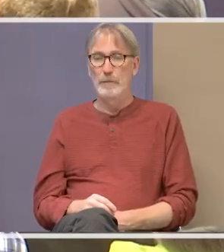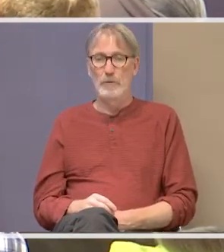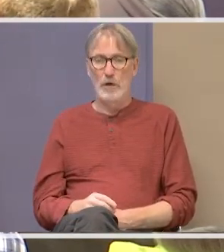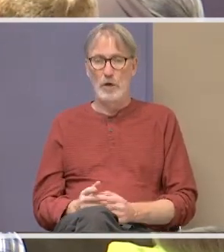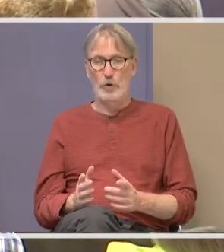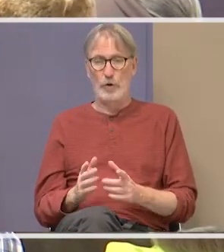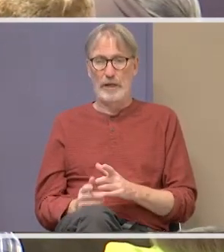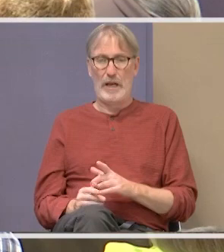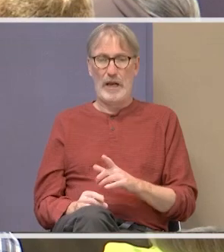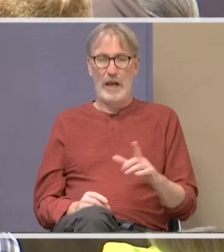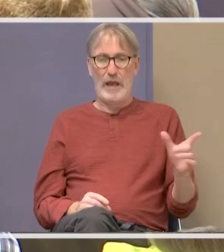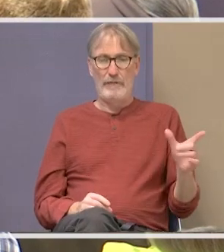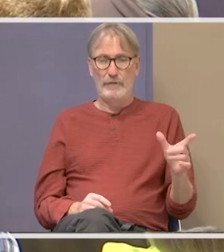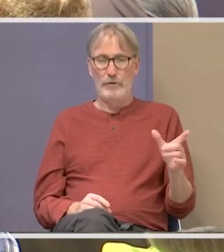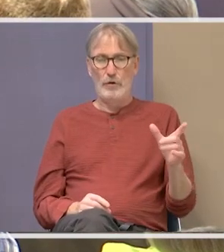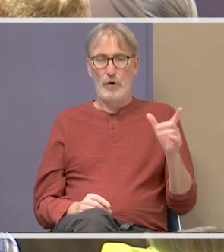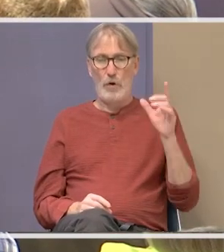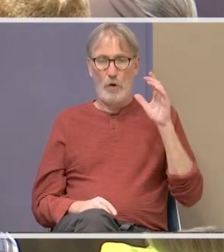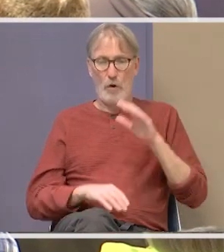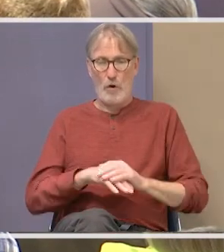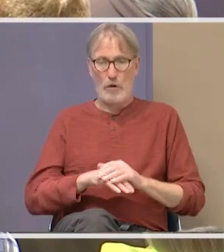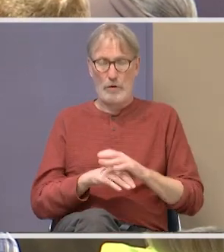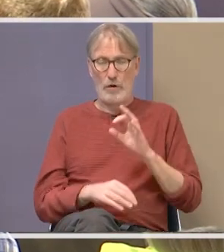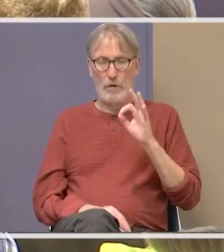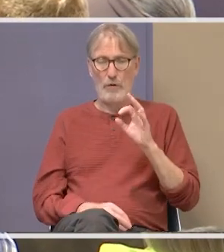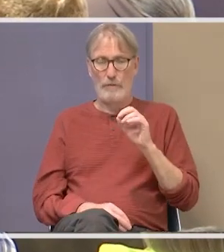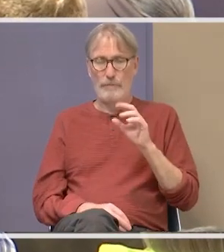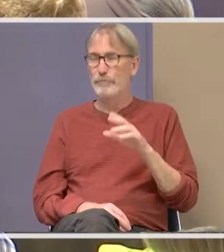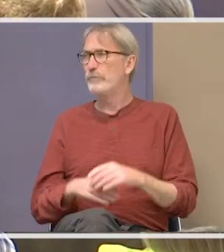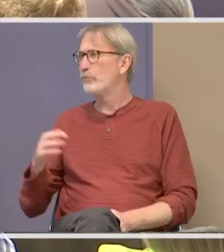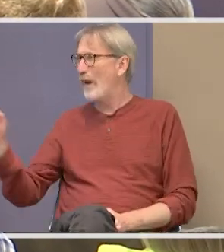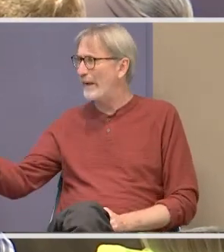turning left onto Forbes, Right.